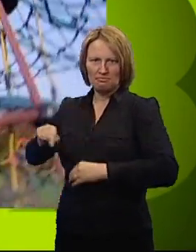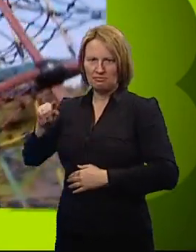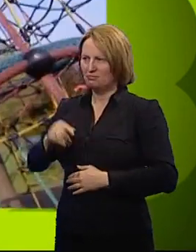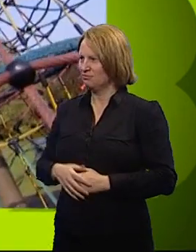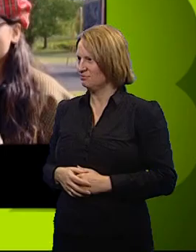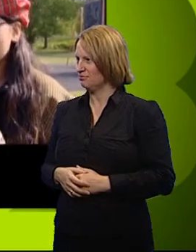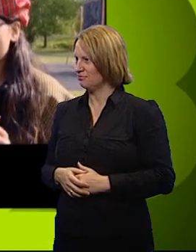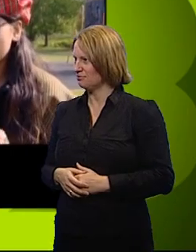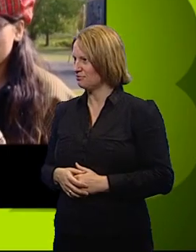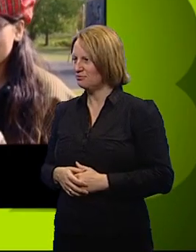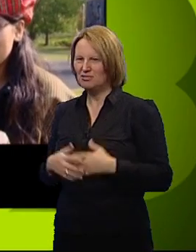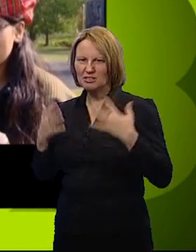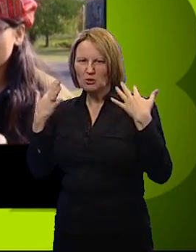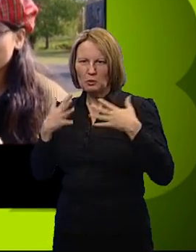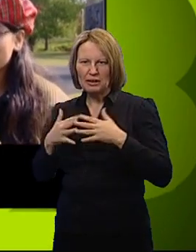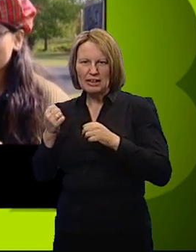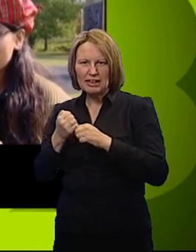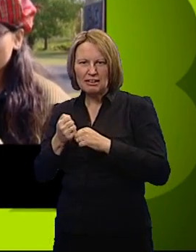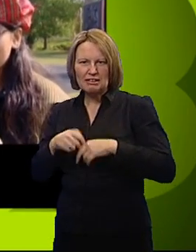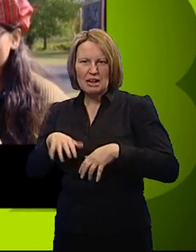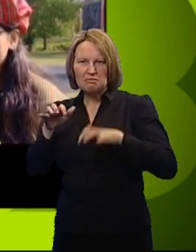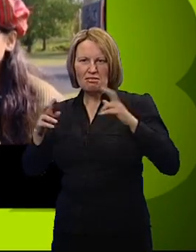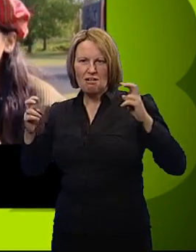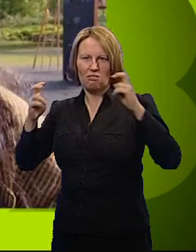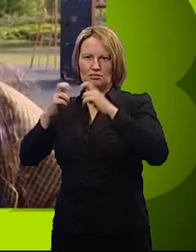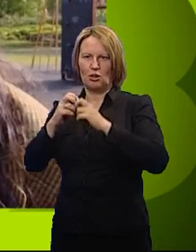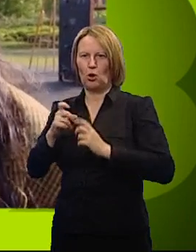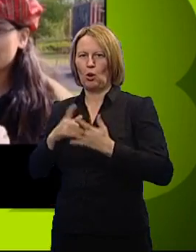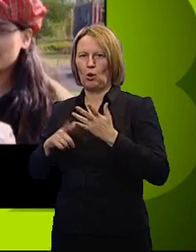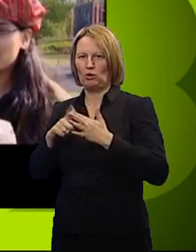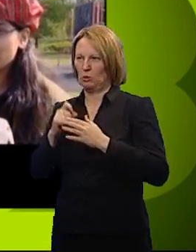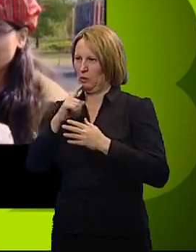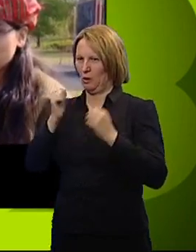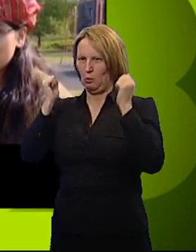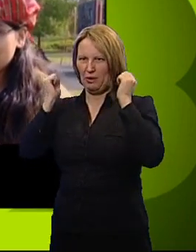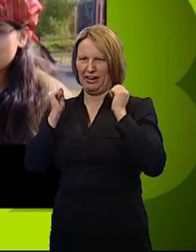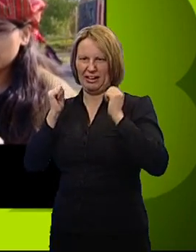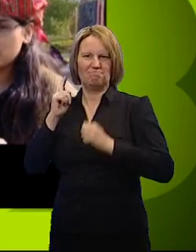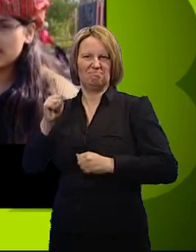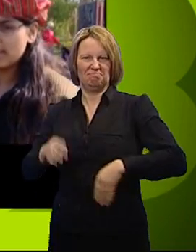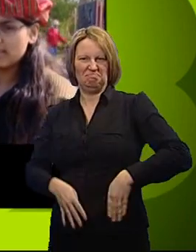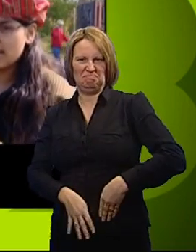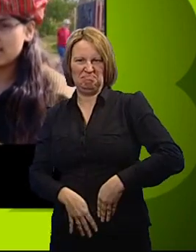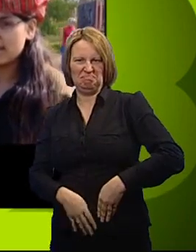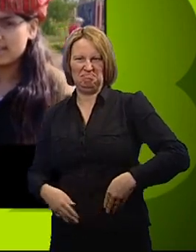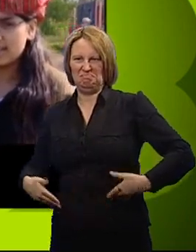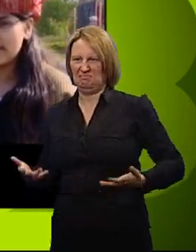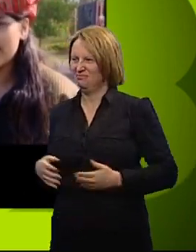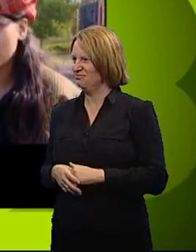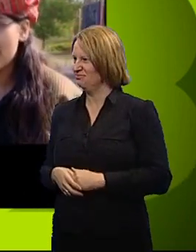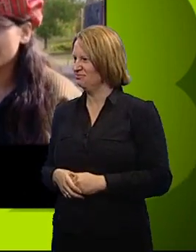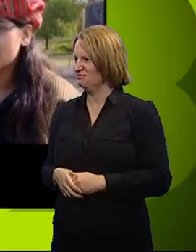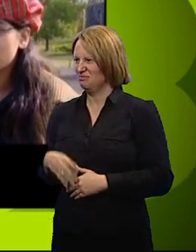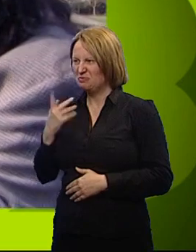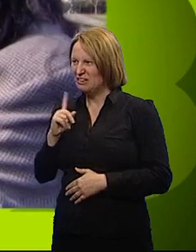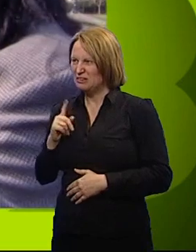wing. Oh, wow. Simran had to go and climb up the castle. The first clue we got was this weird wig thing. We had